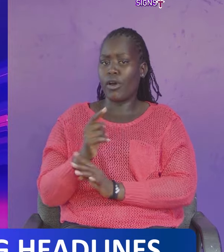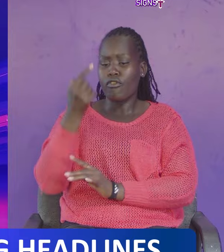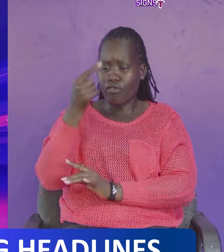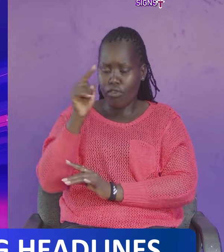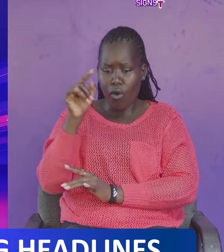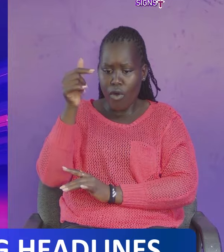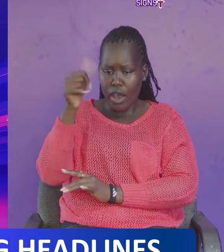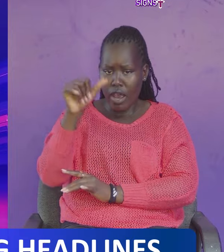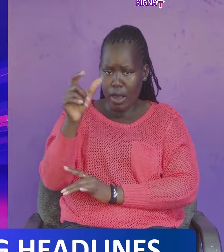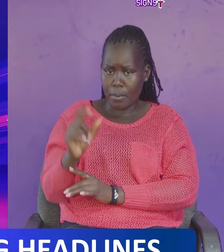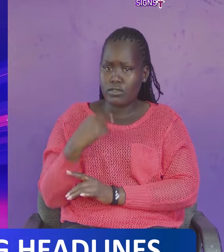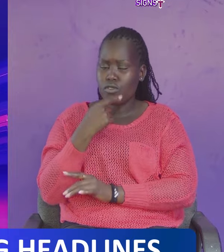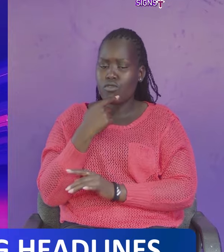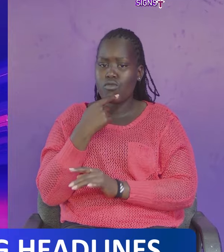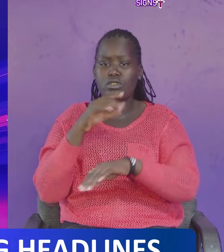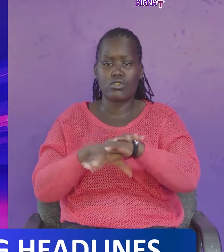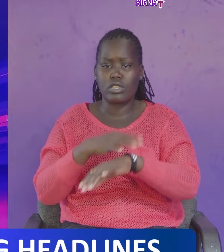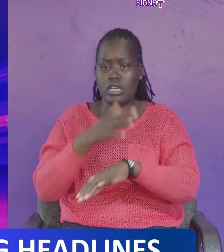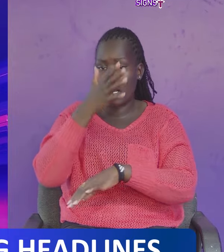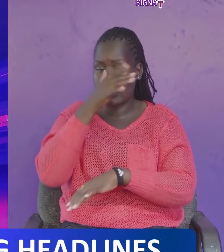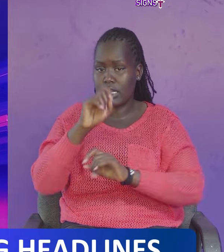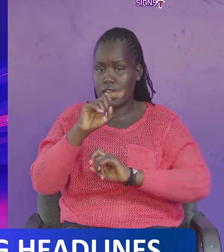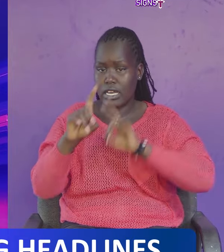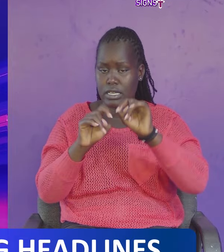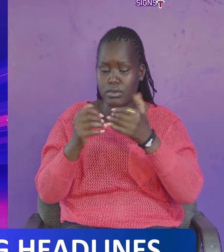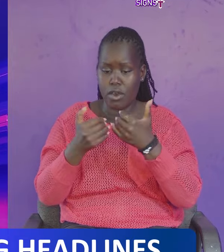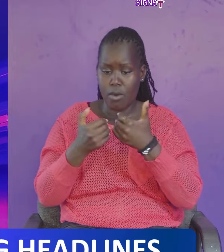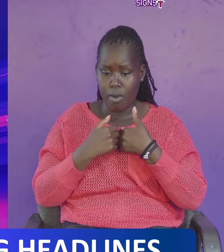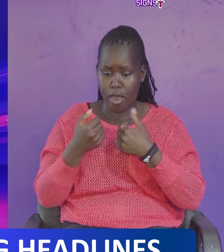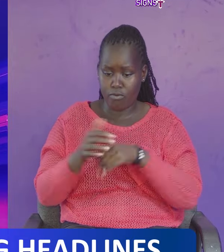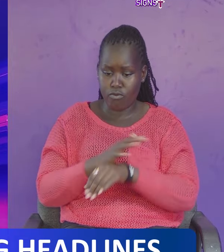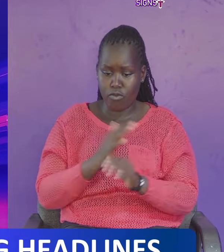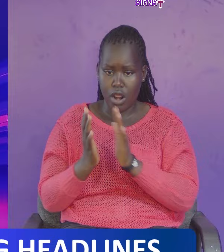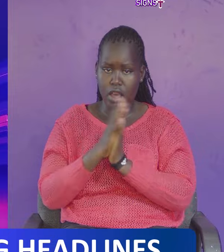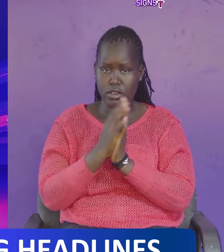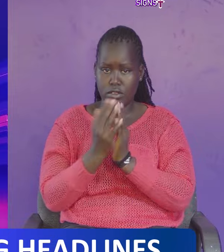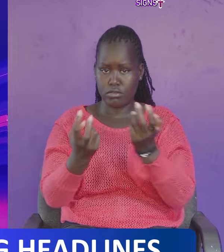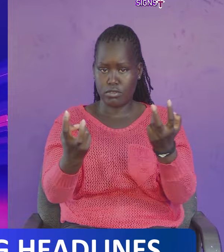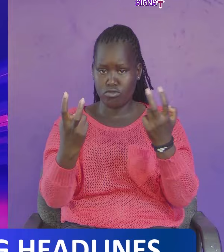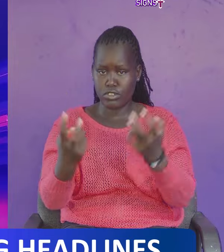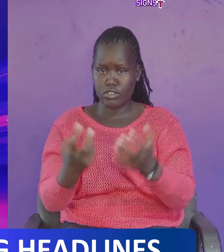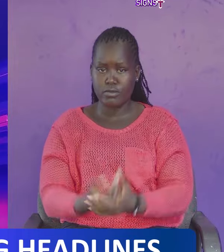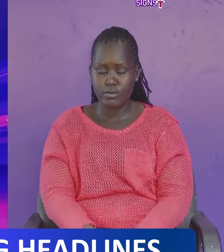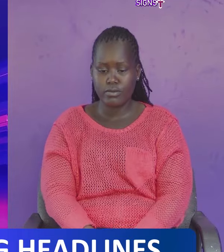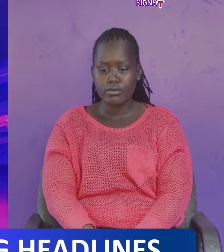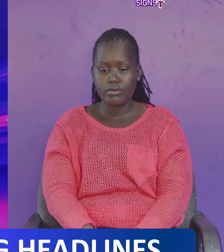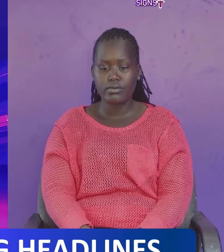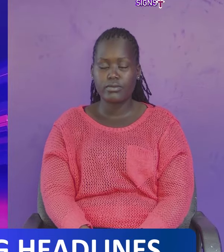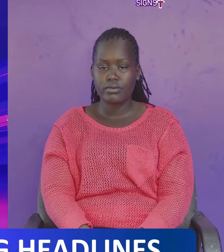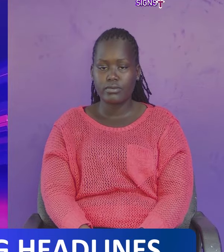in exam cheating. Here are full details to this story.